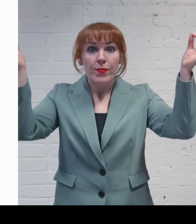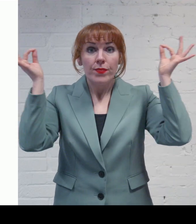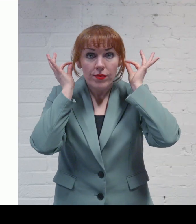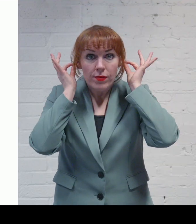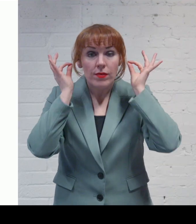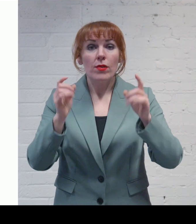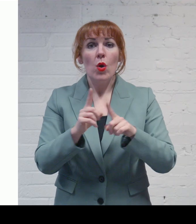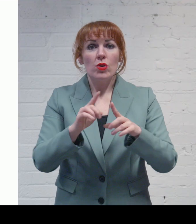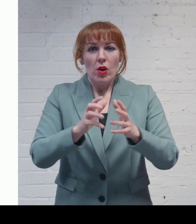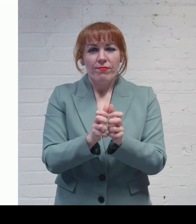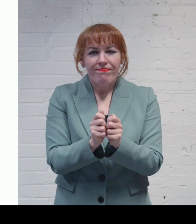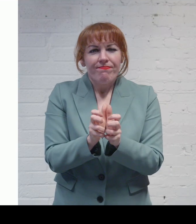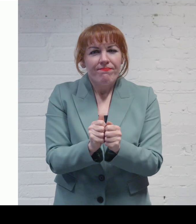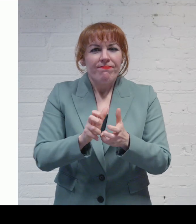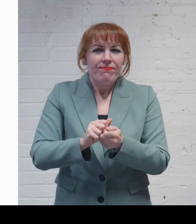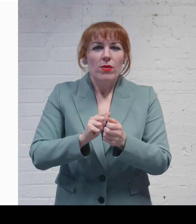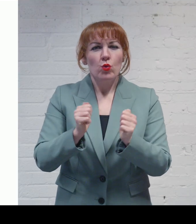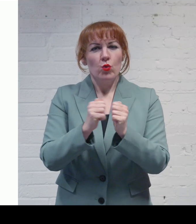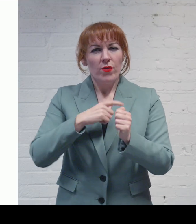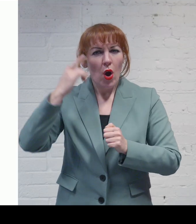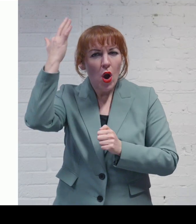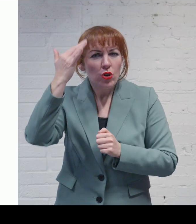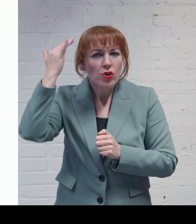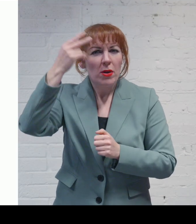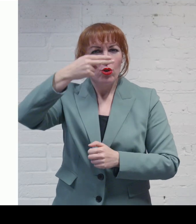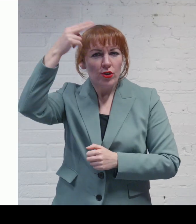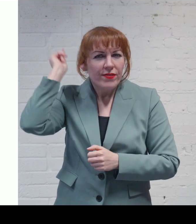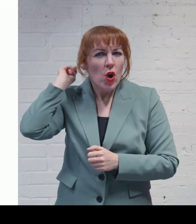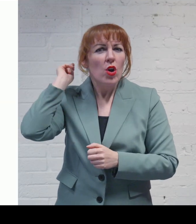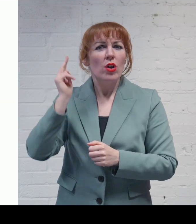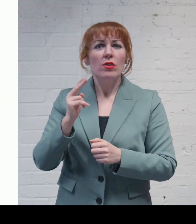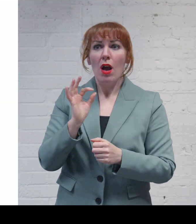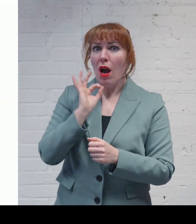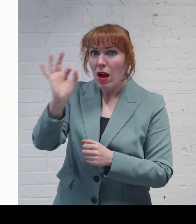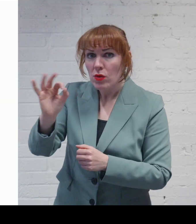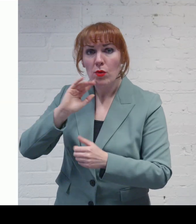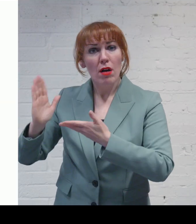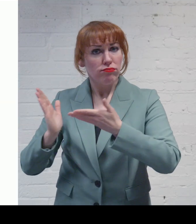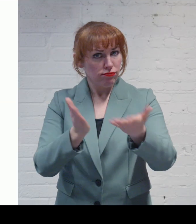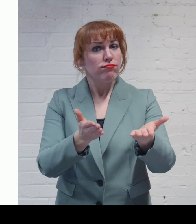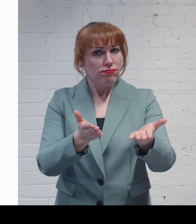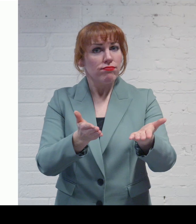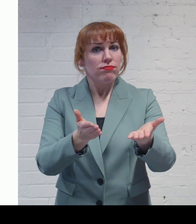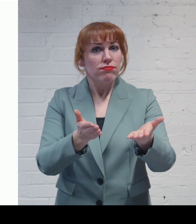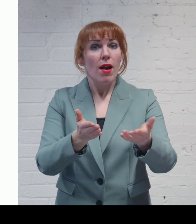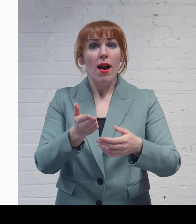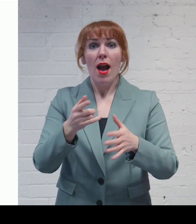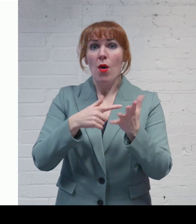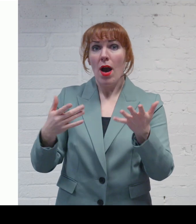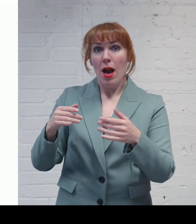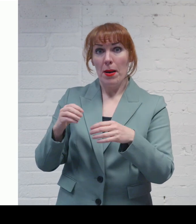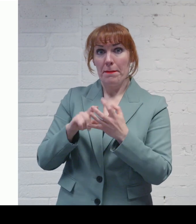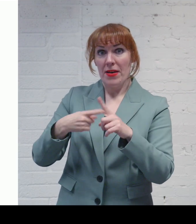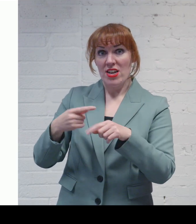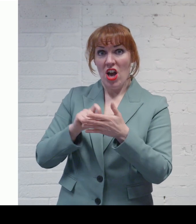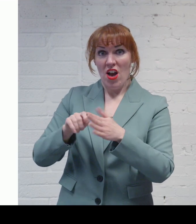audiences with attention or sensory requirements. These can be requested from the Lyric box office when booking